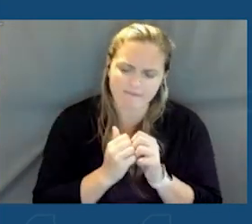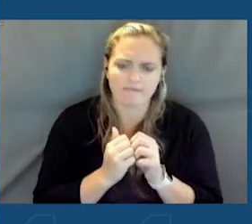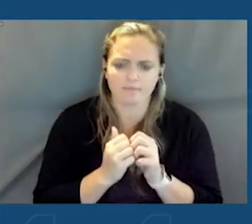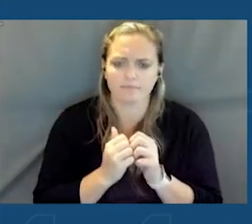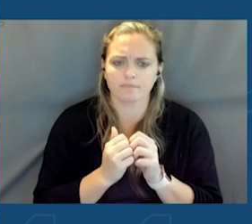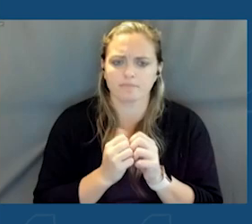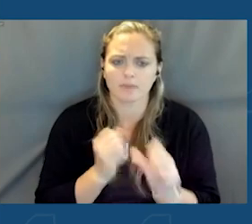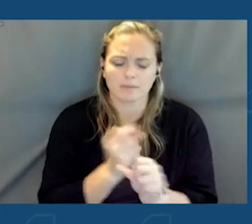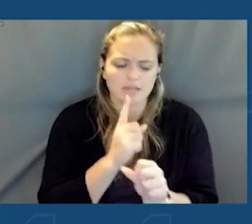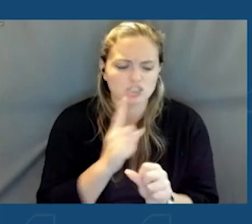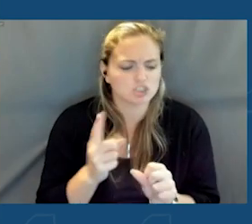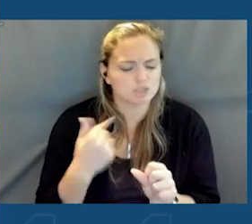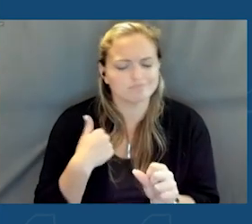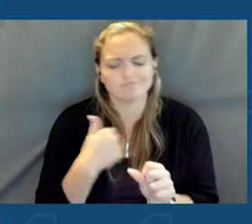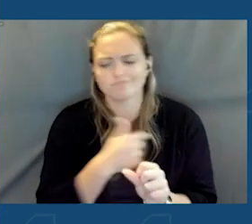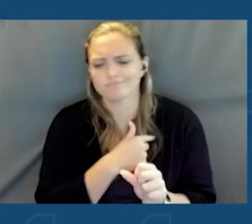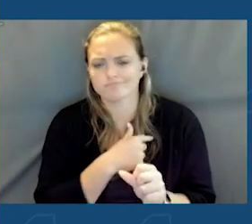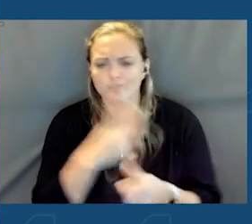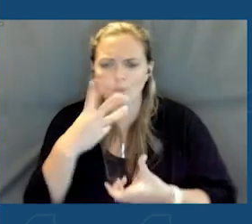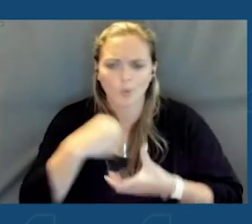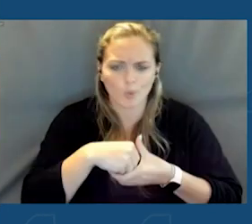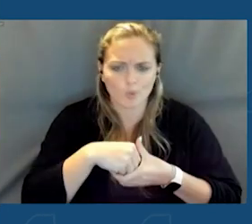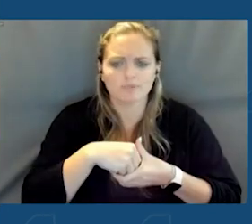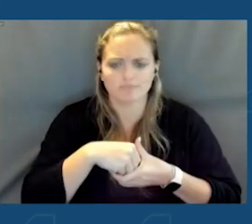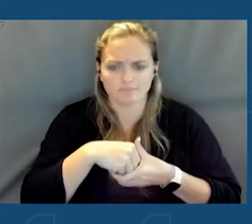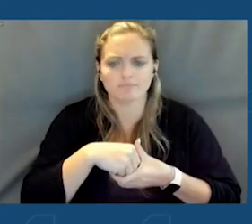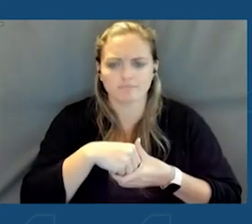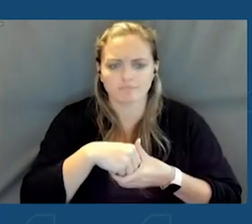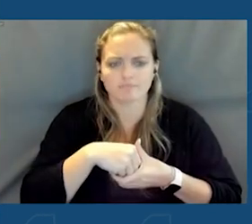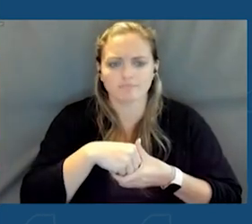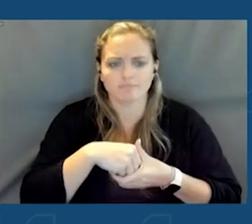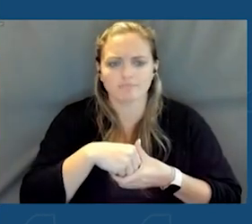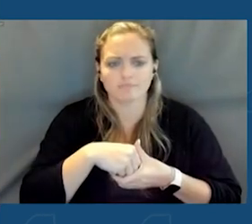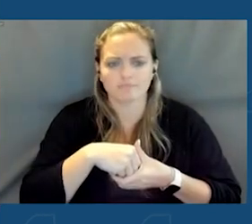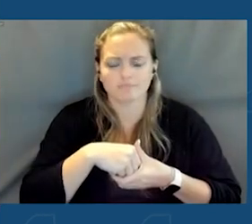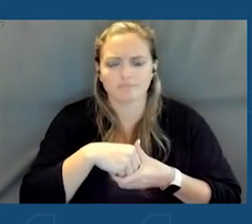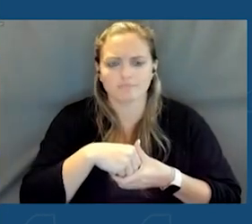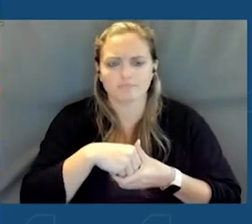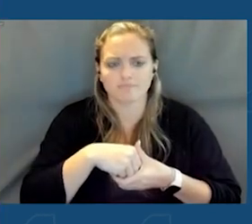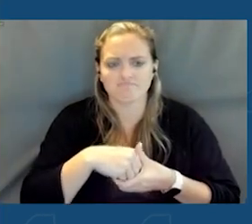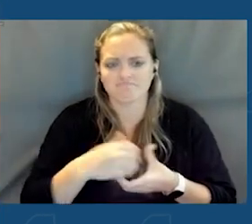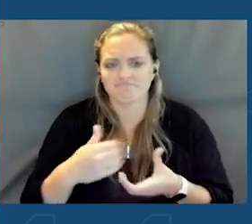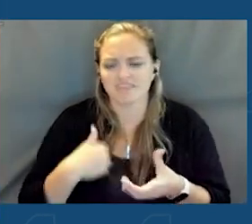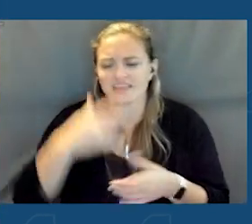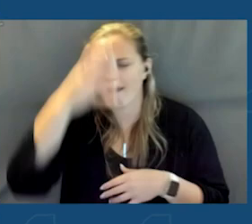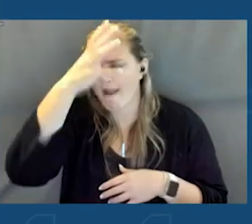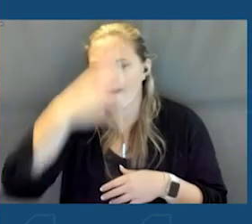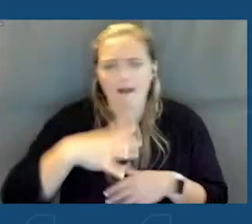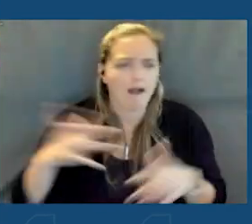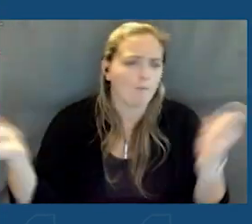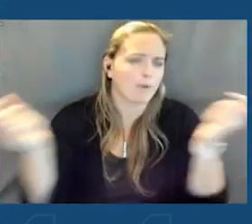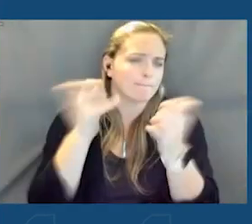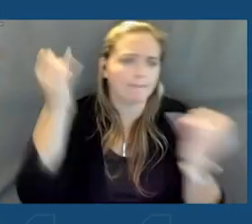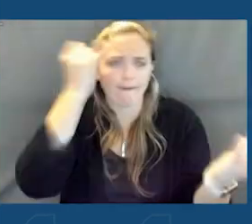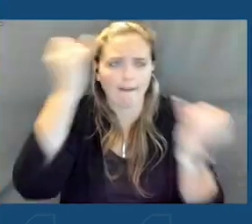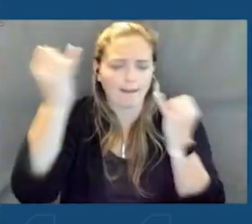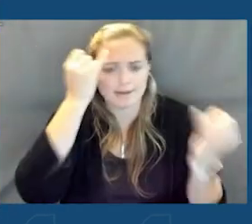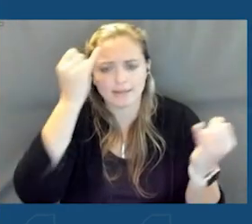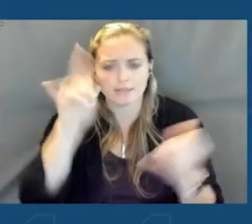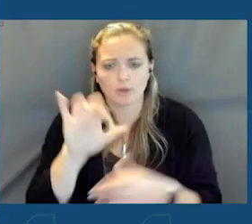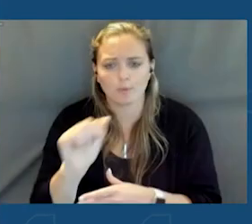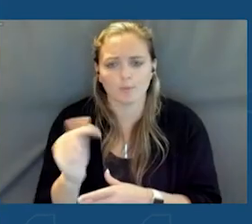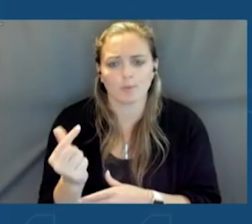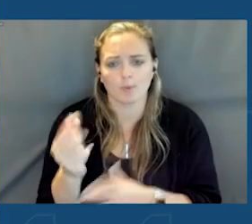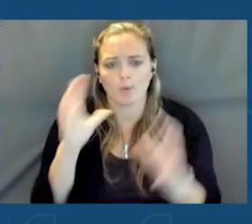making sure that we're all included therein. Young guy with big ideas, the borough president